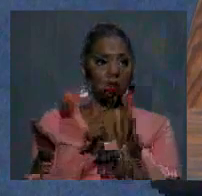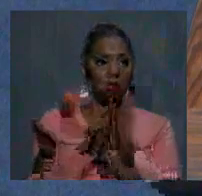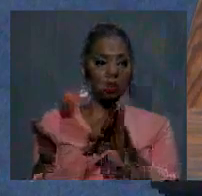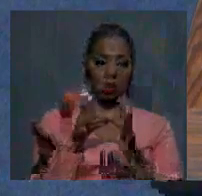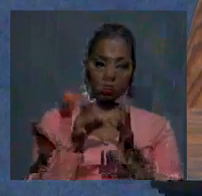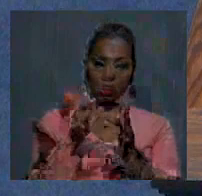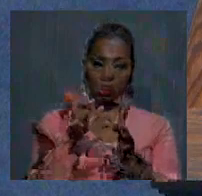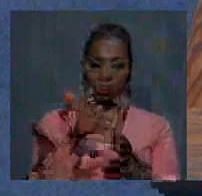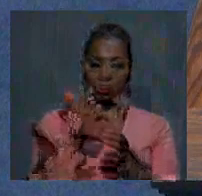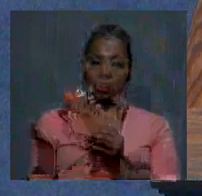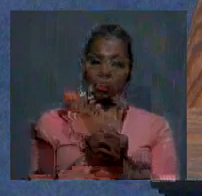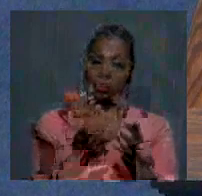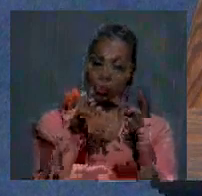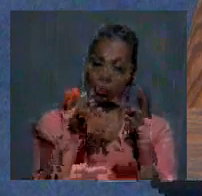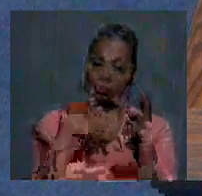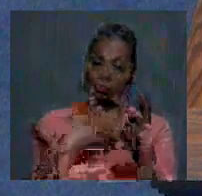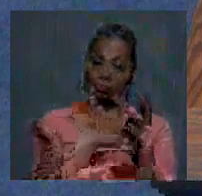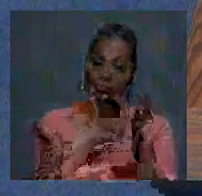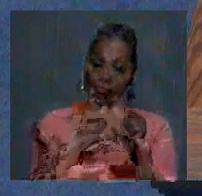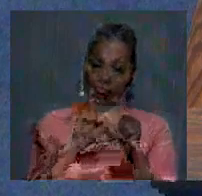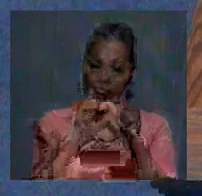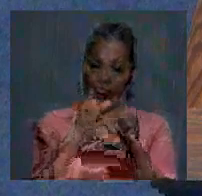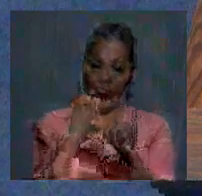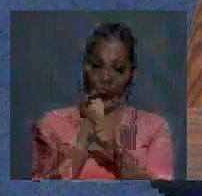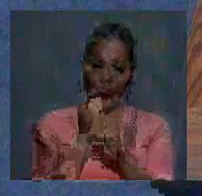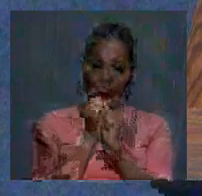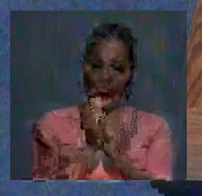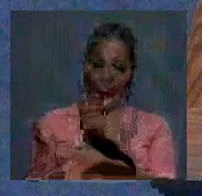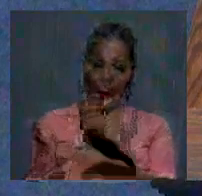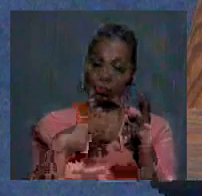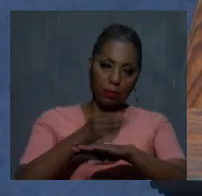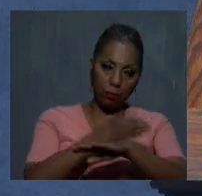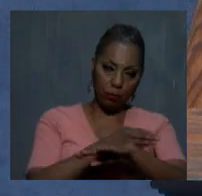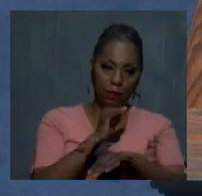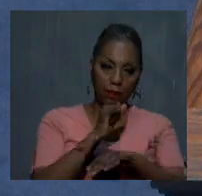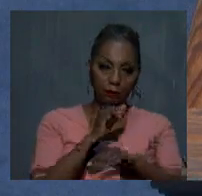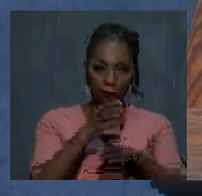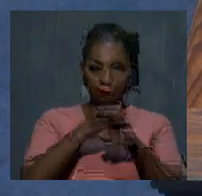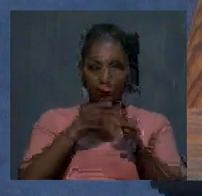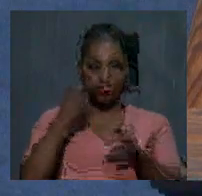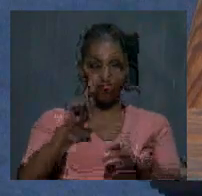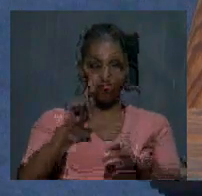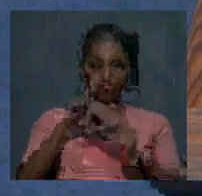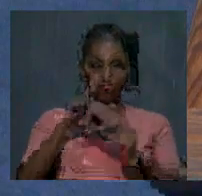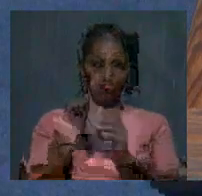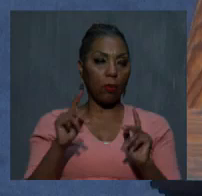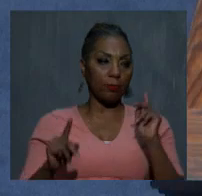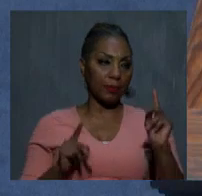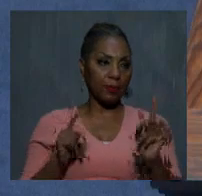development. We need to work together to improve its support.